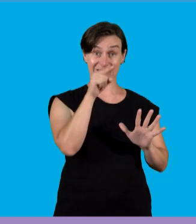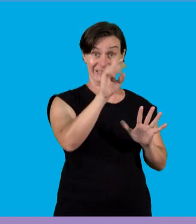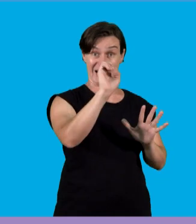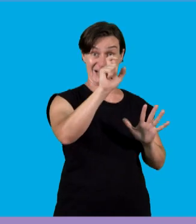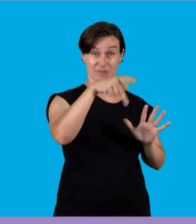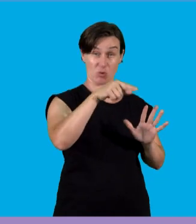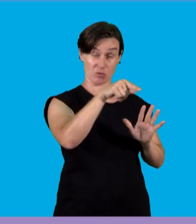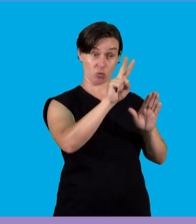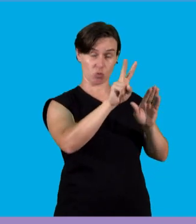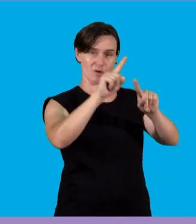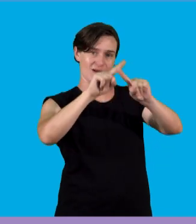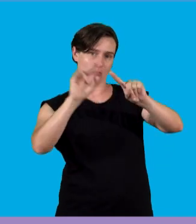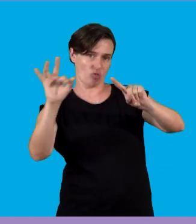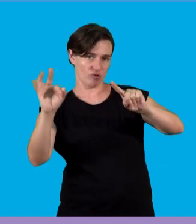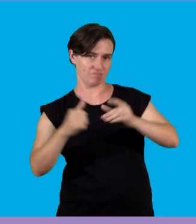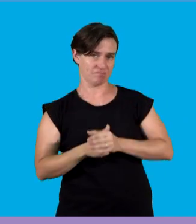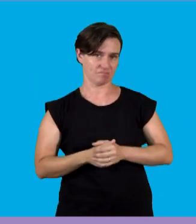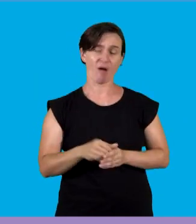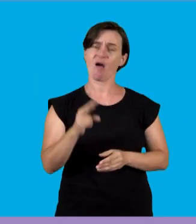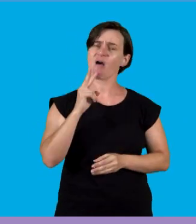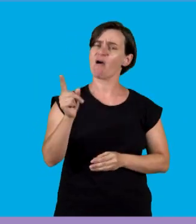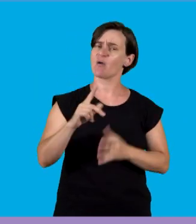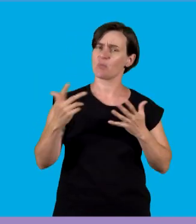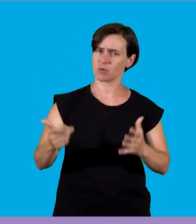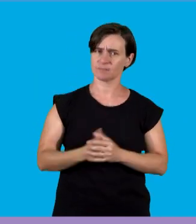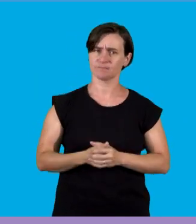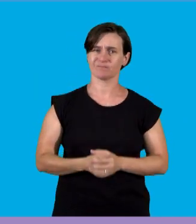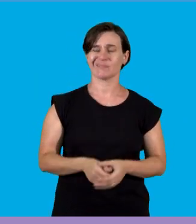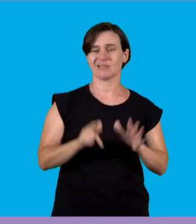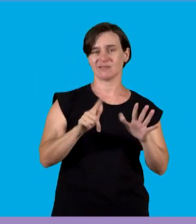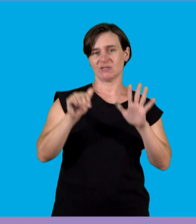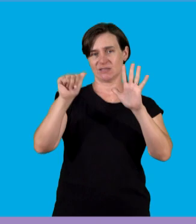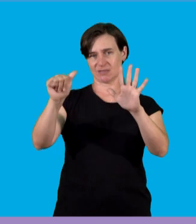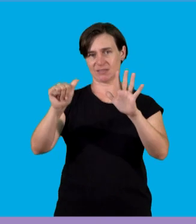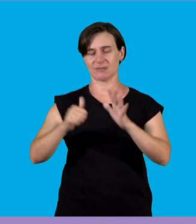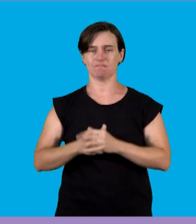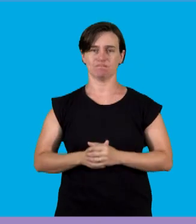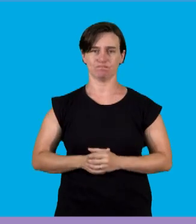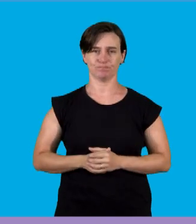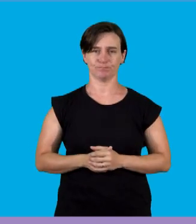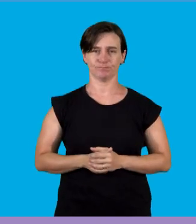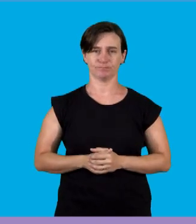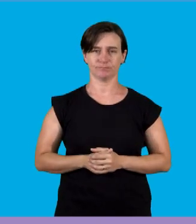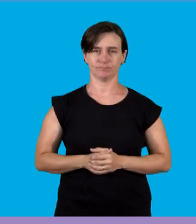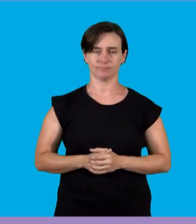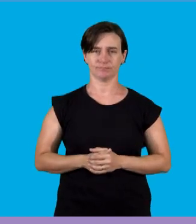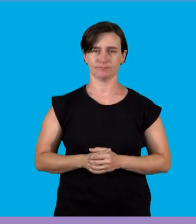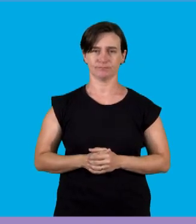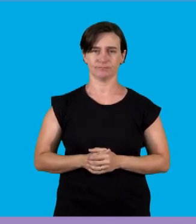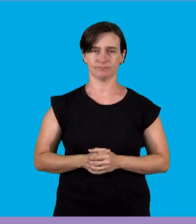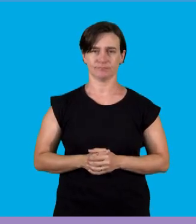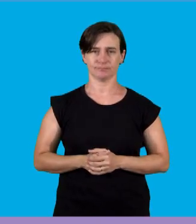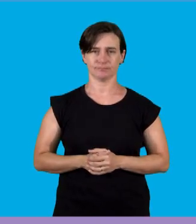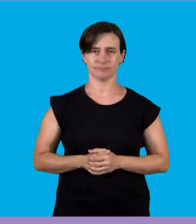to be our base 7, 2 multiplied by 3, and our answer is going to be a 7 and an exponent